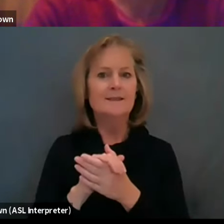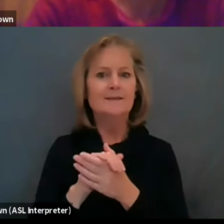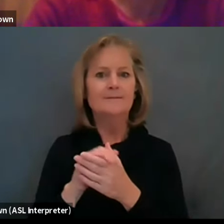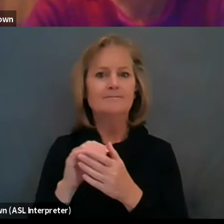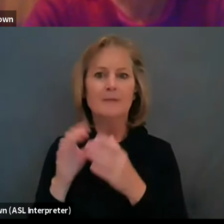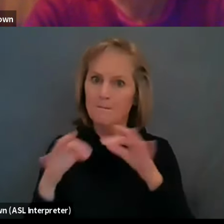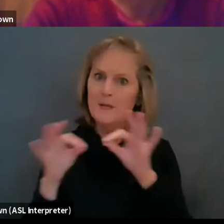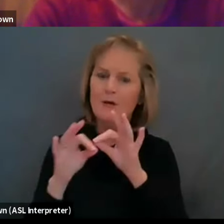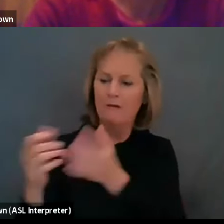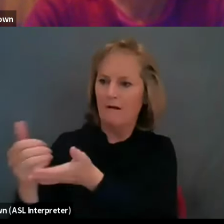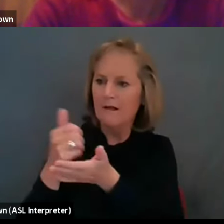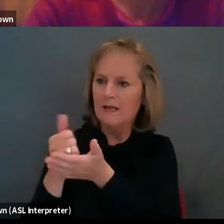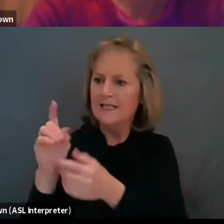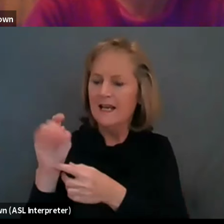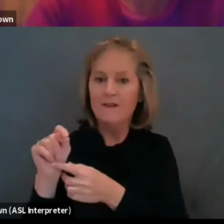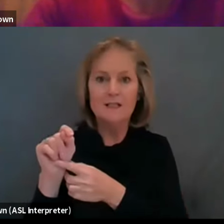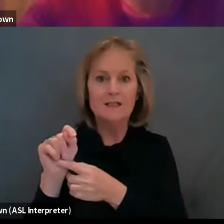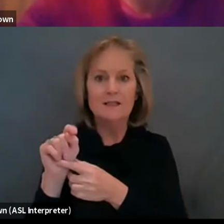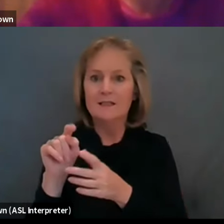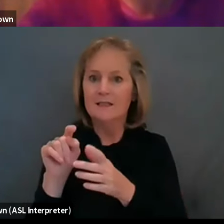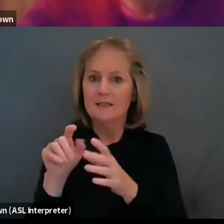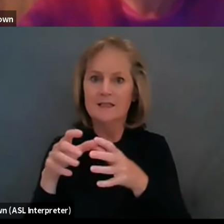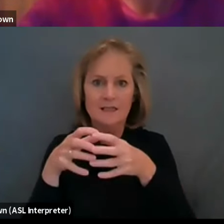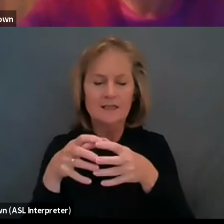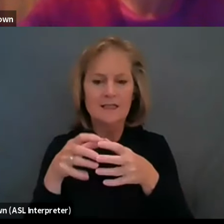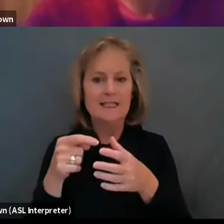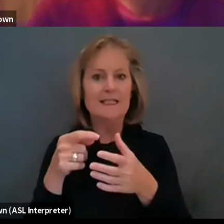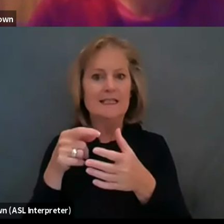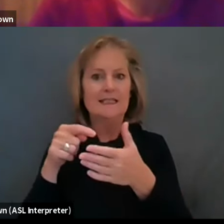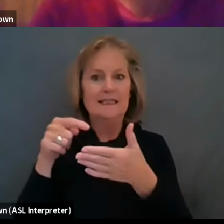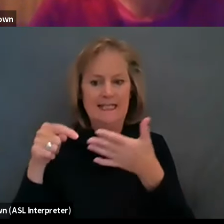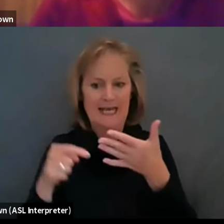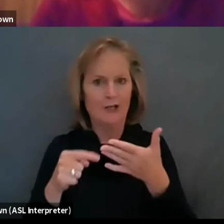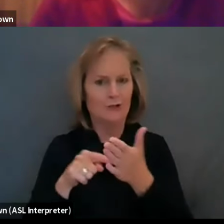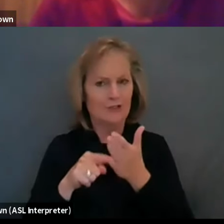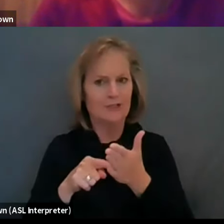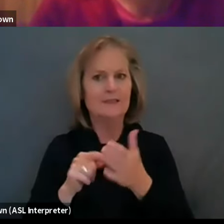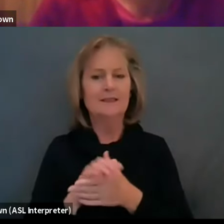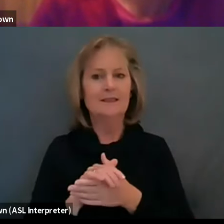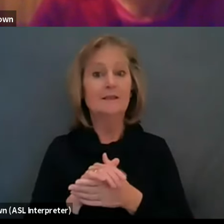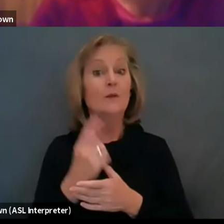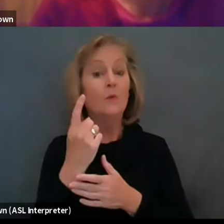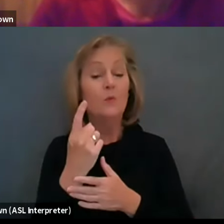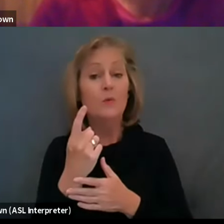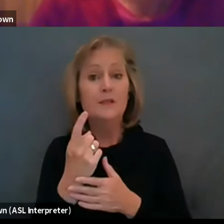we collect data on core education indicators. And I'm one of